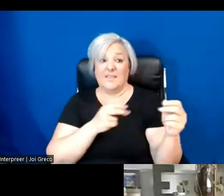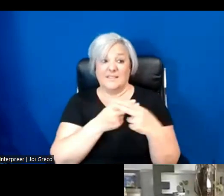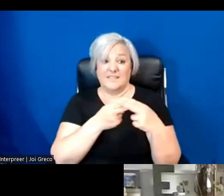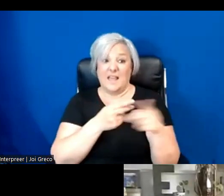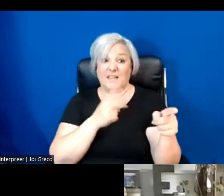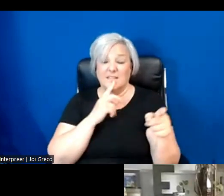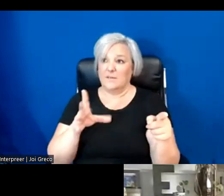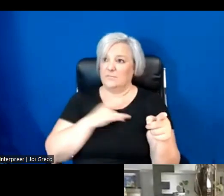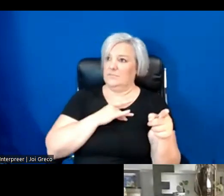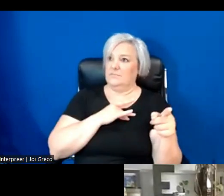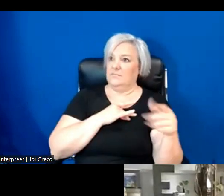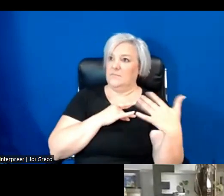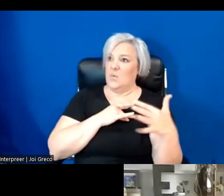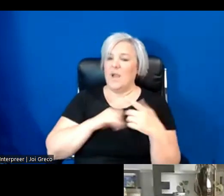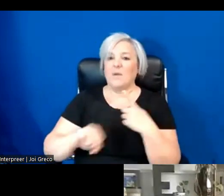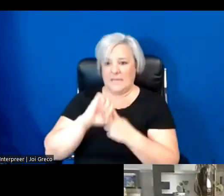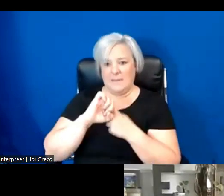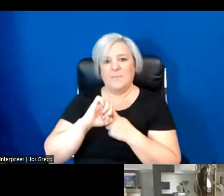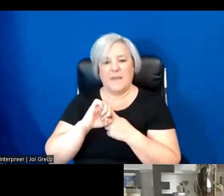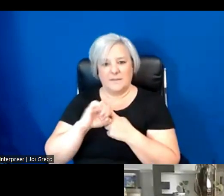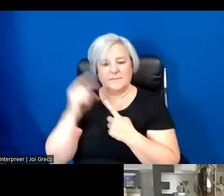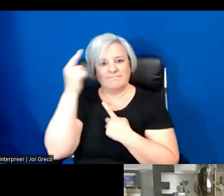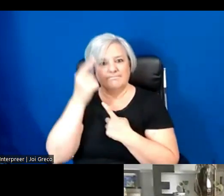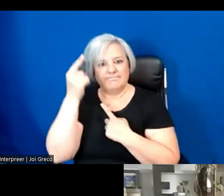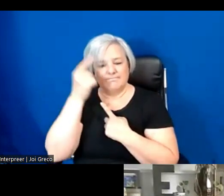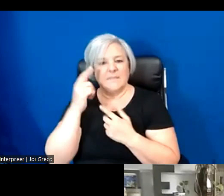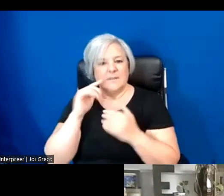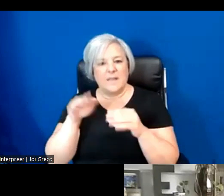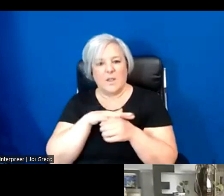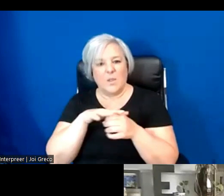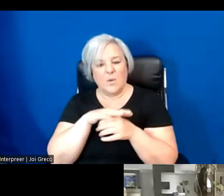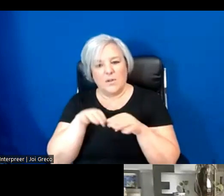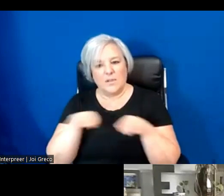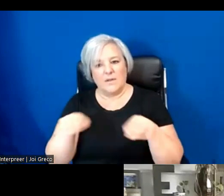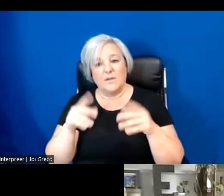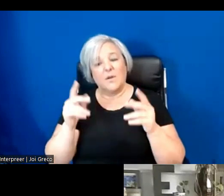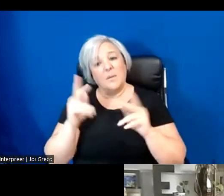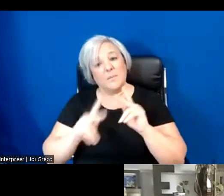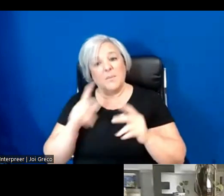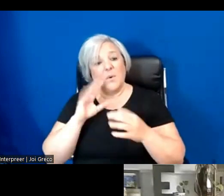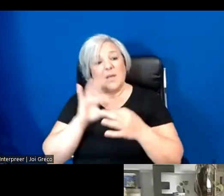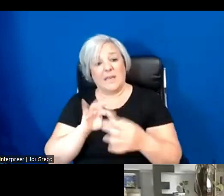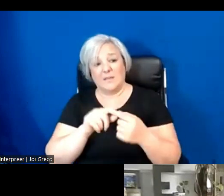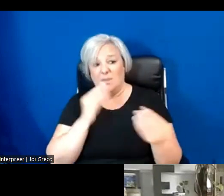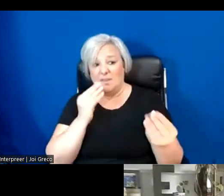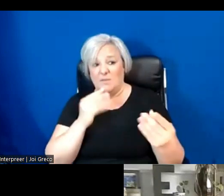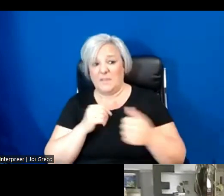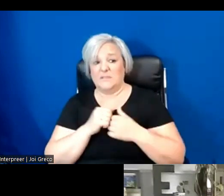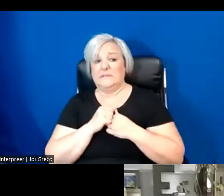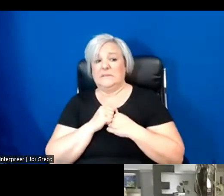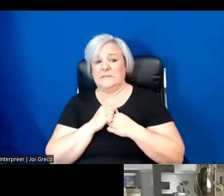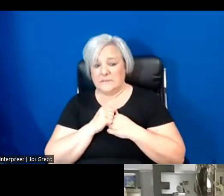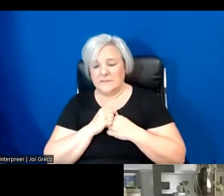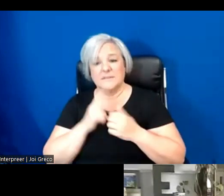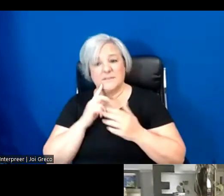really show impact and that resonate at that local level. And when you have people that can connect to the data, it's pretty